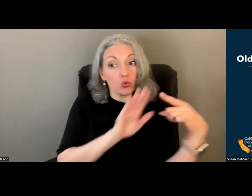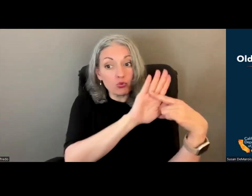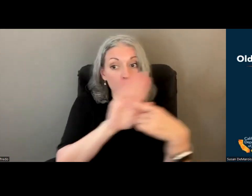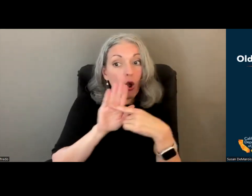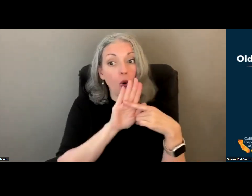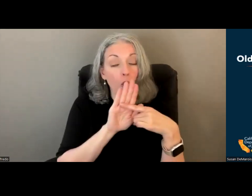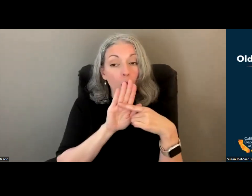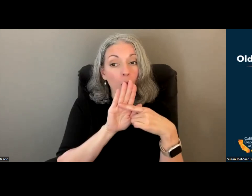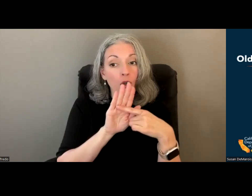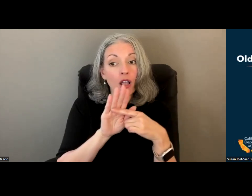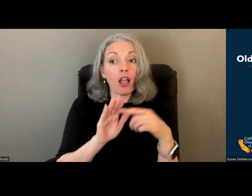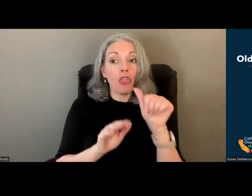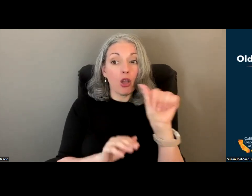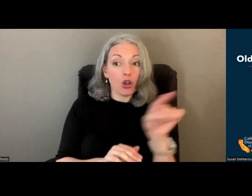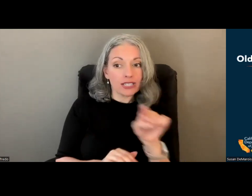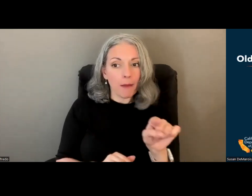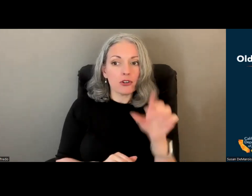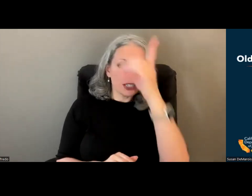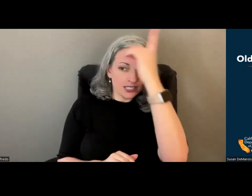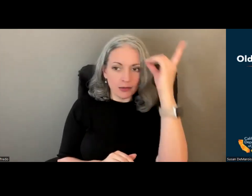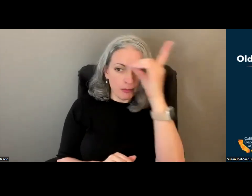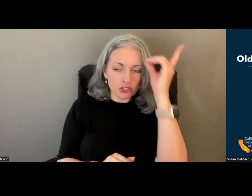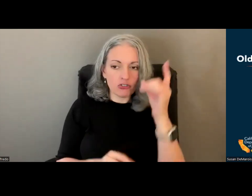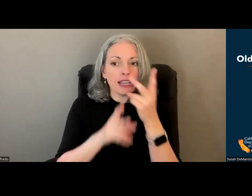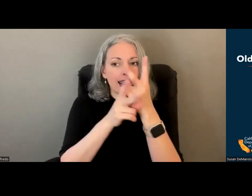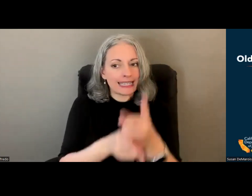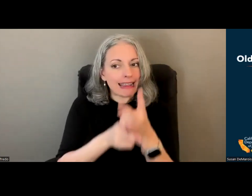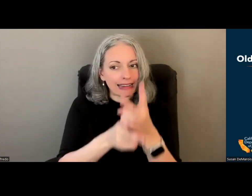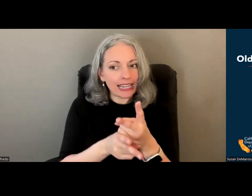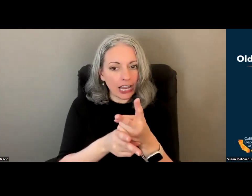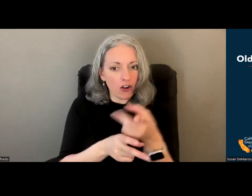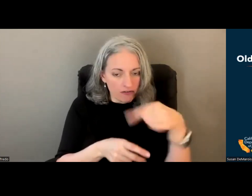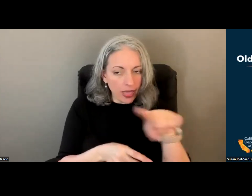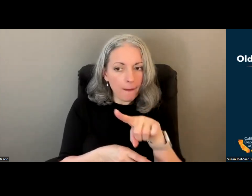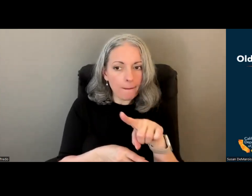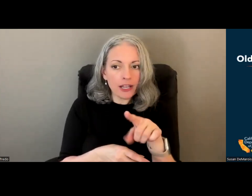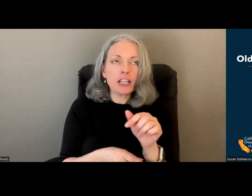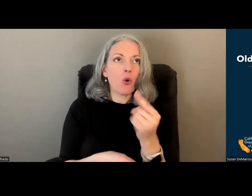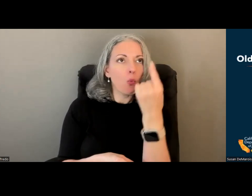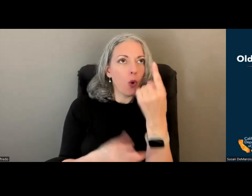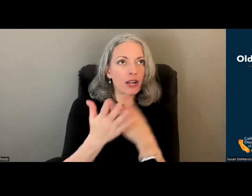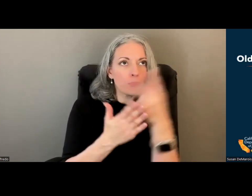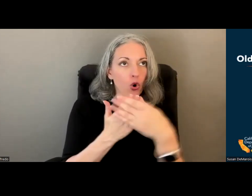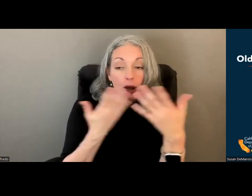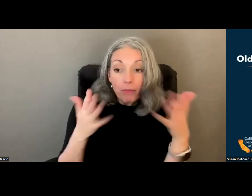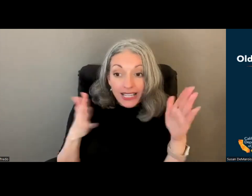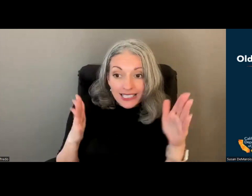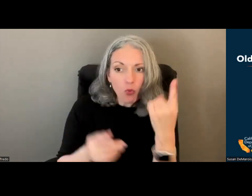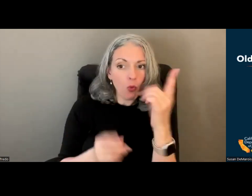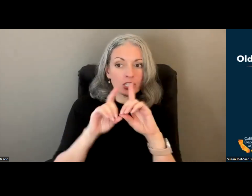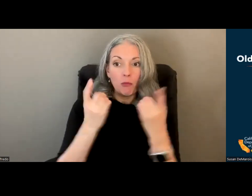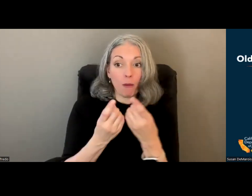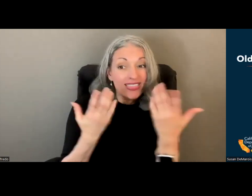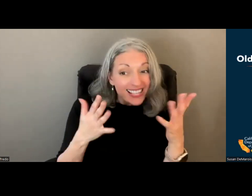exemplify that Alzheimer's, dementia, and caregiving don't sit in one program or one department or even